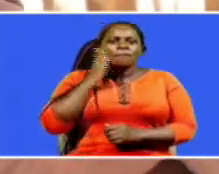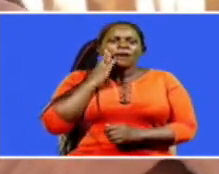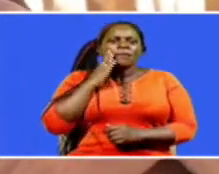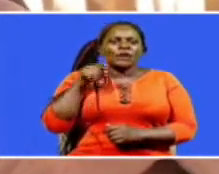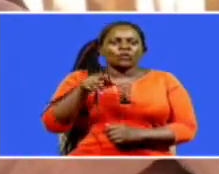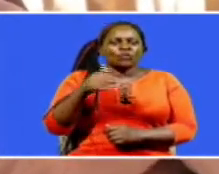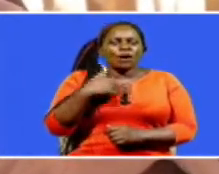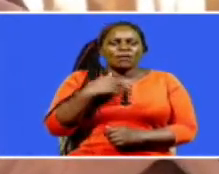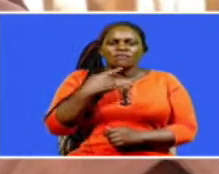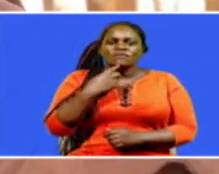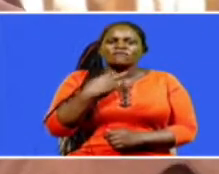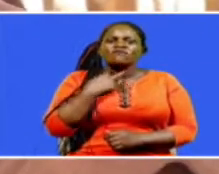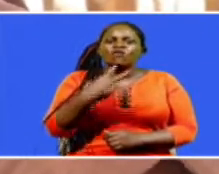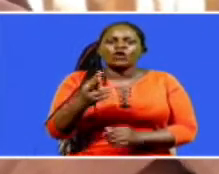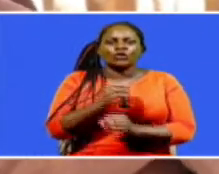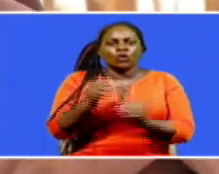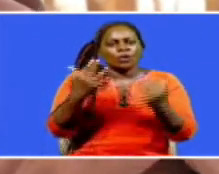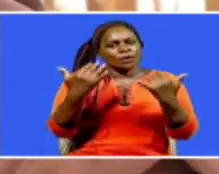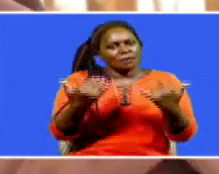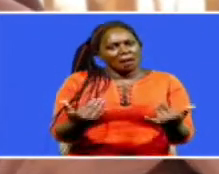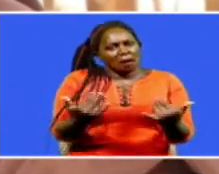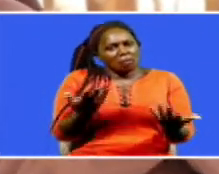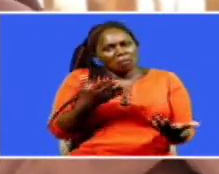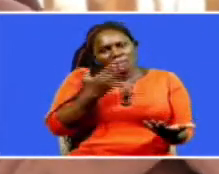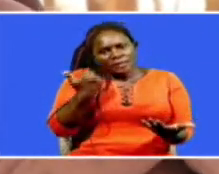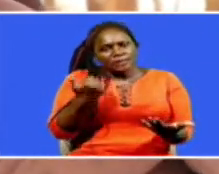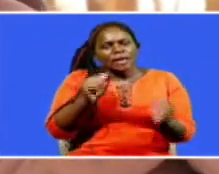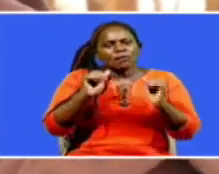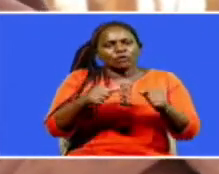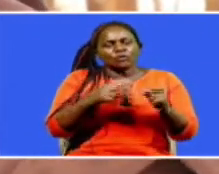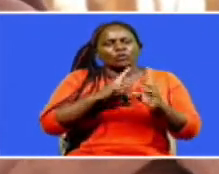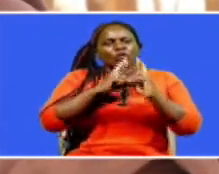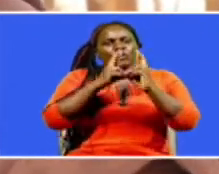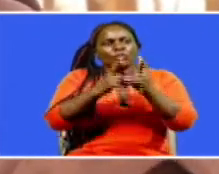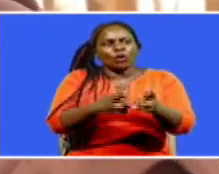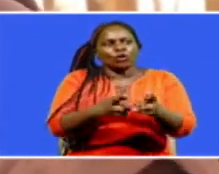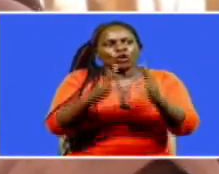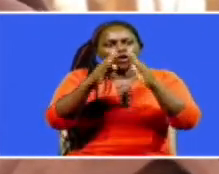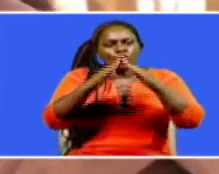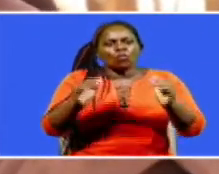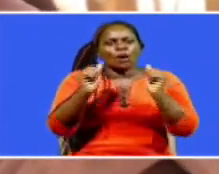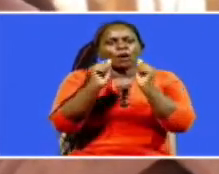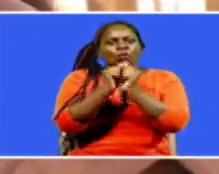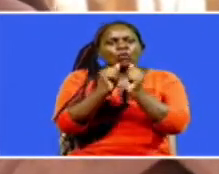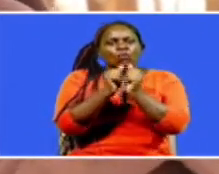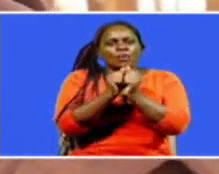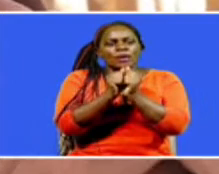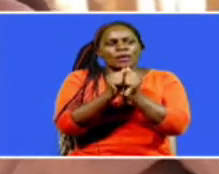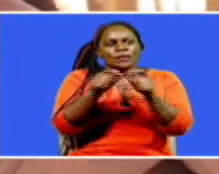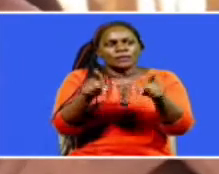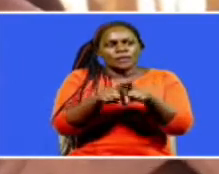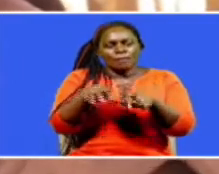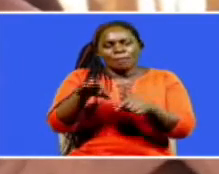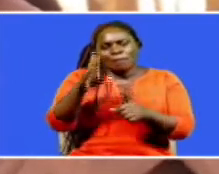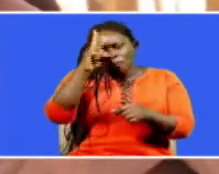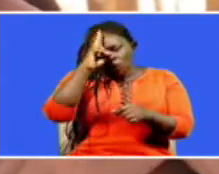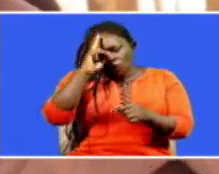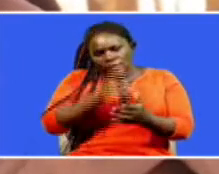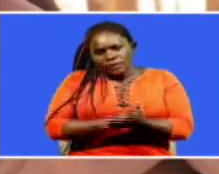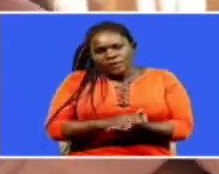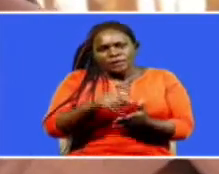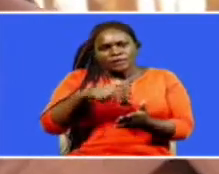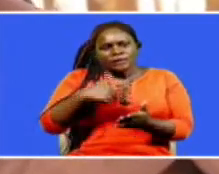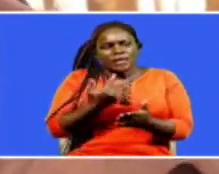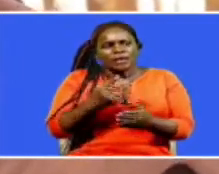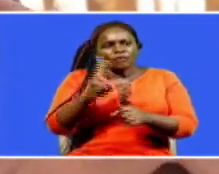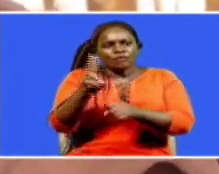have no say. At least nowadays, one can opt to report to the Nyumba Kumi elders, the chief and the police. We are not